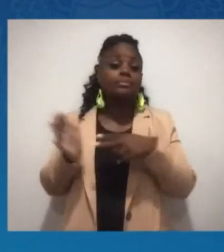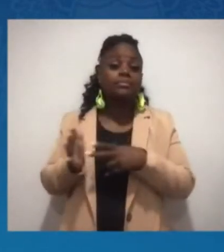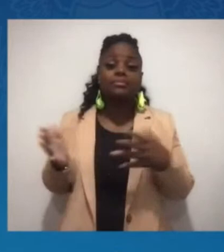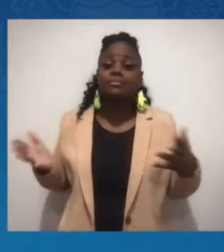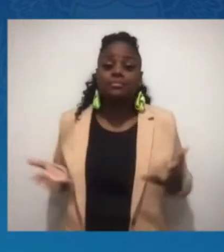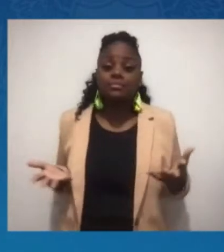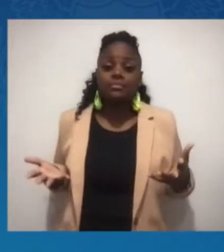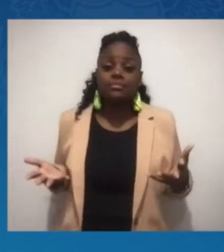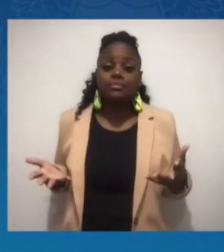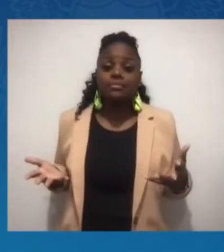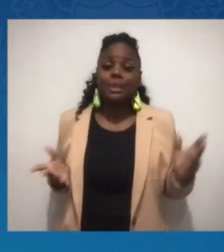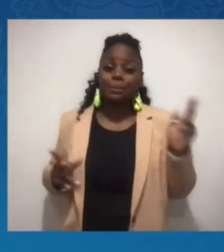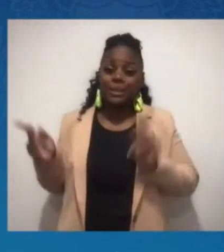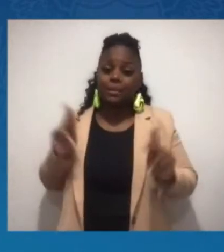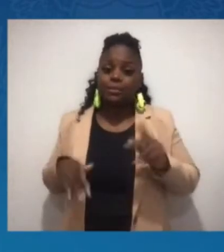confused.